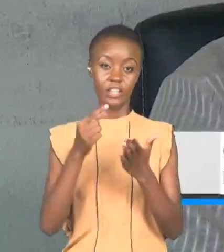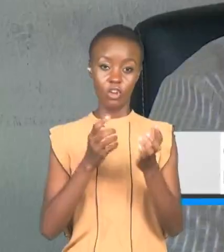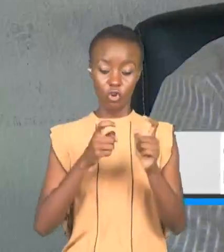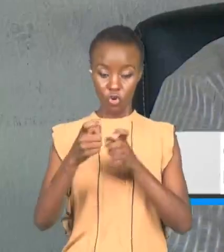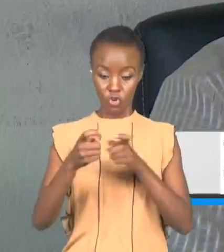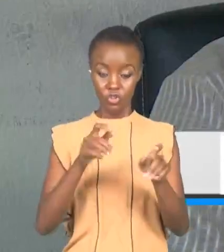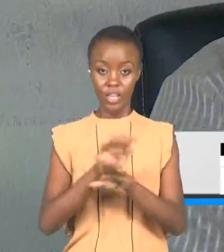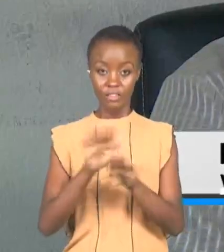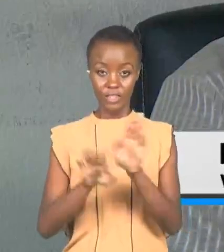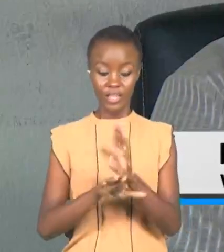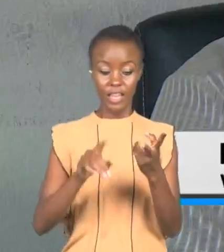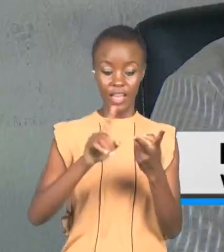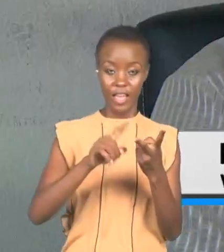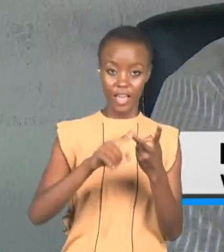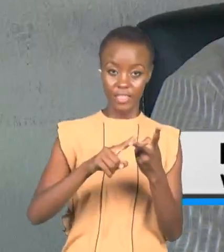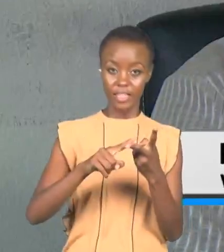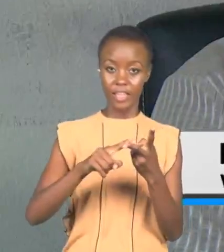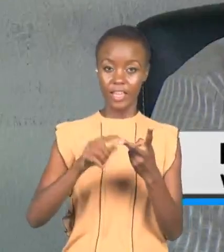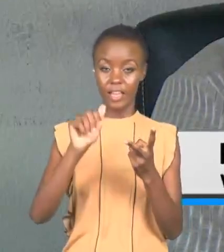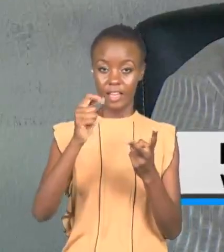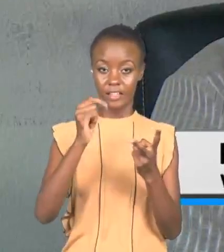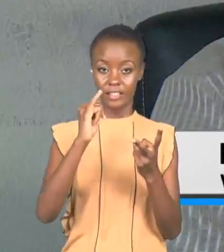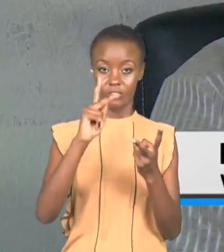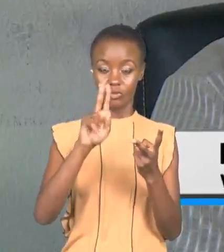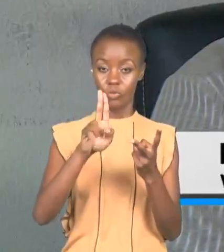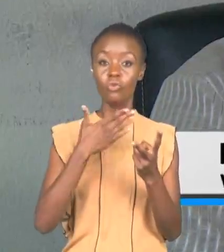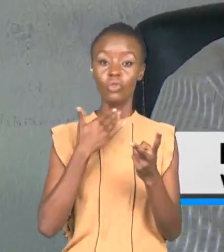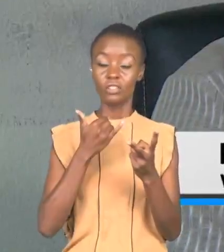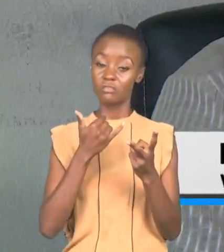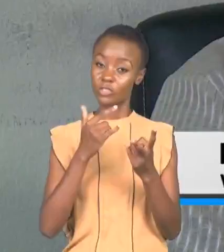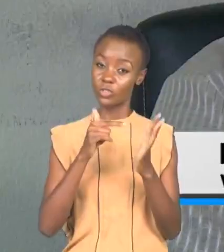while Atiku Abubakar on the other side is positioning himself as